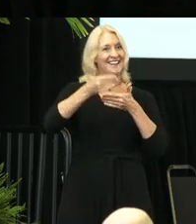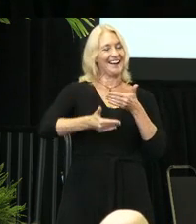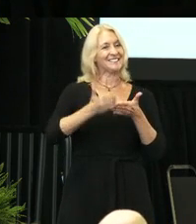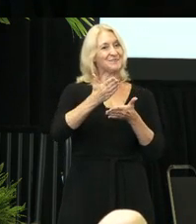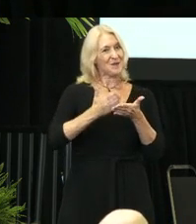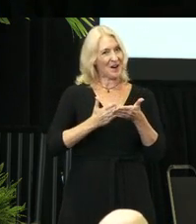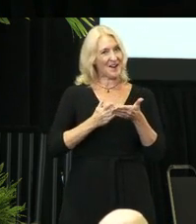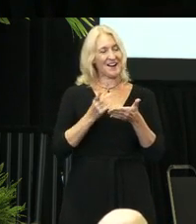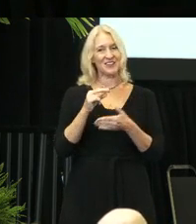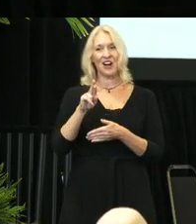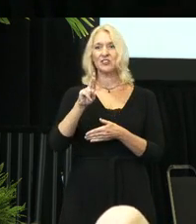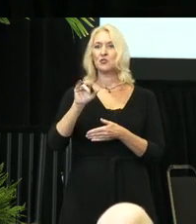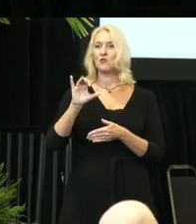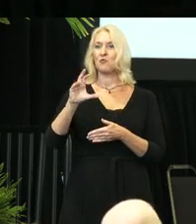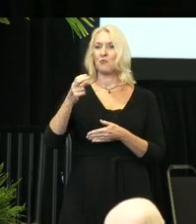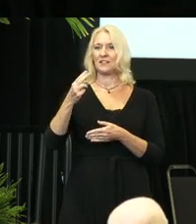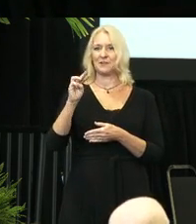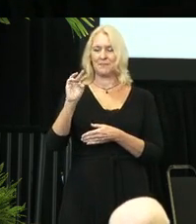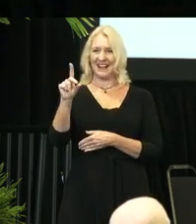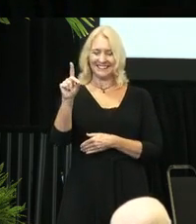Richmond?